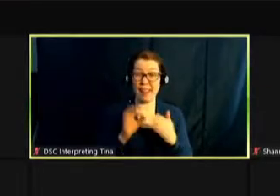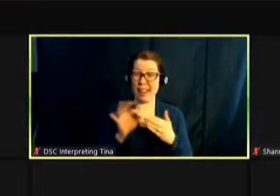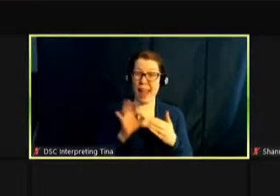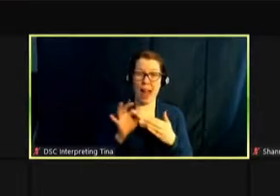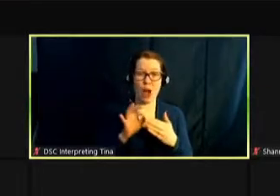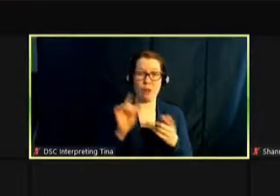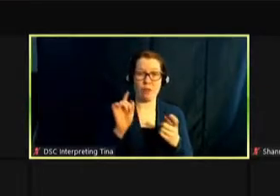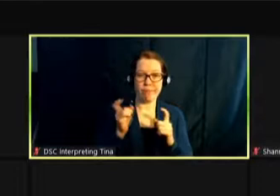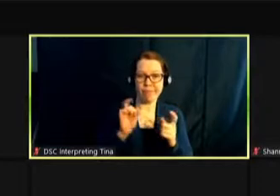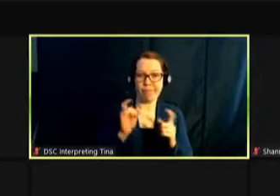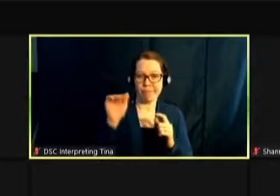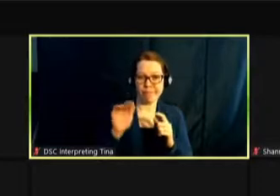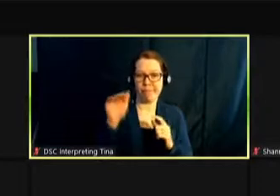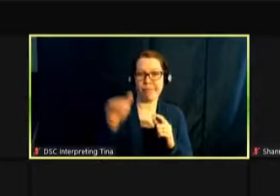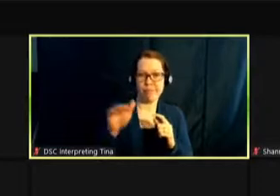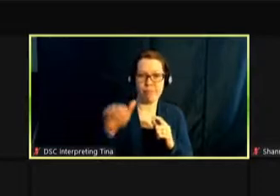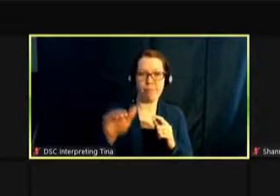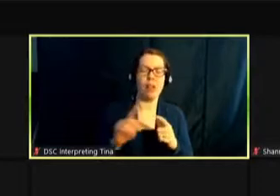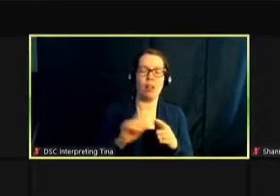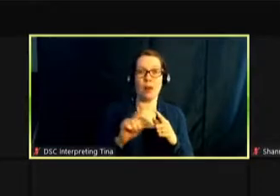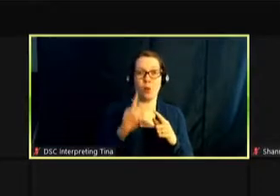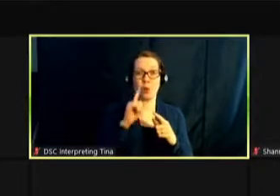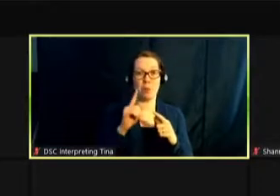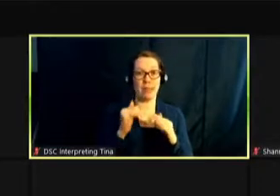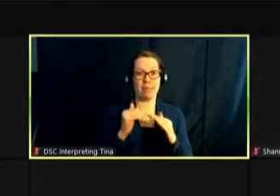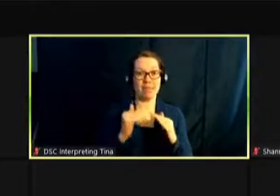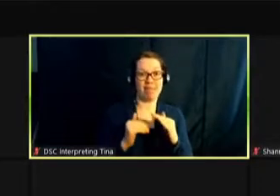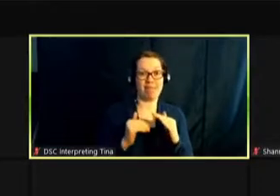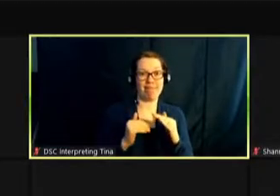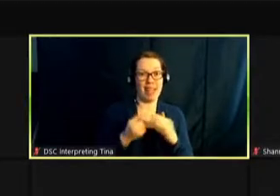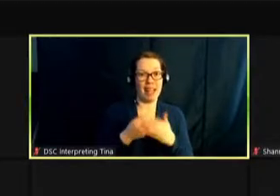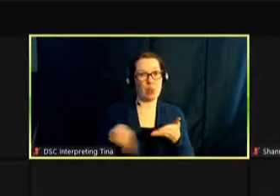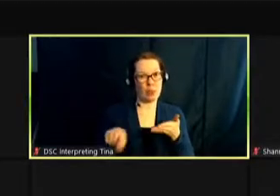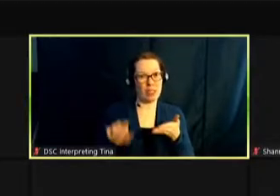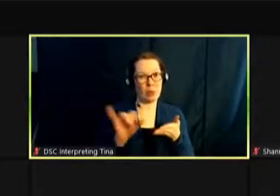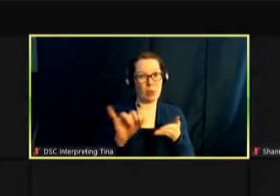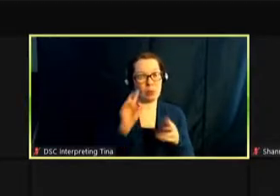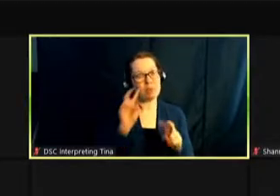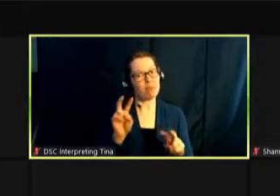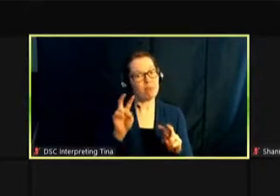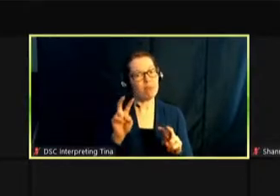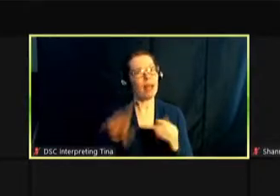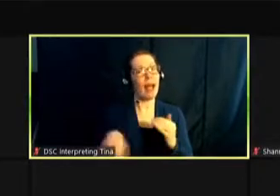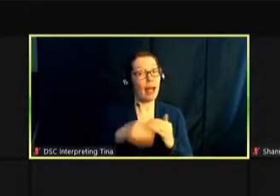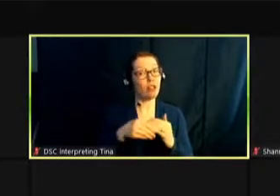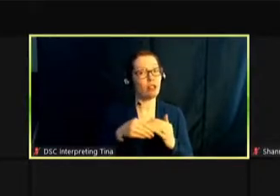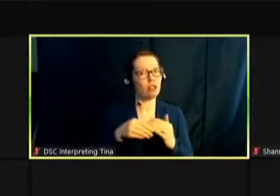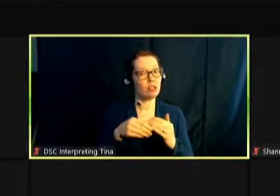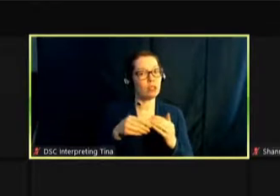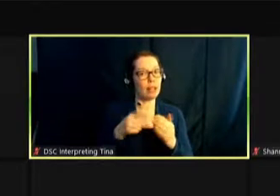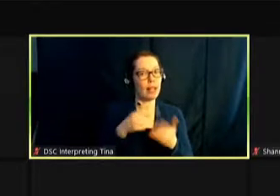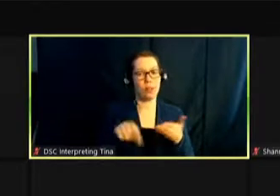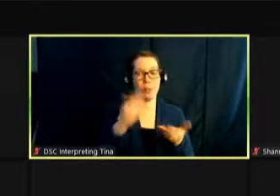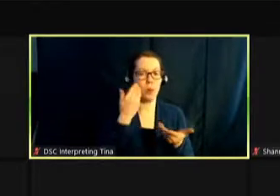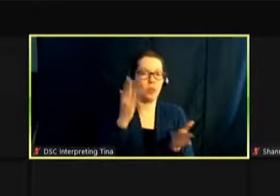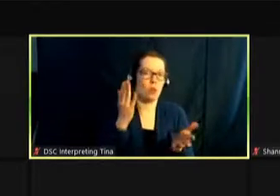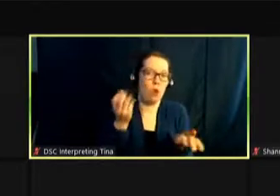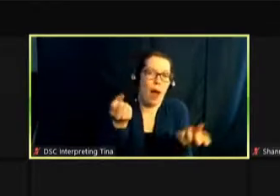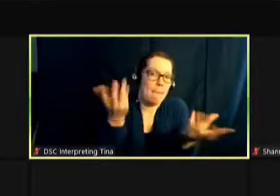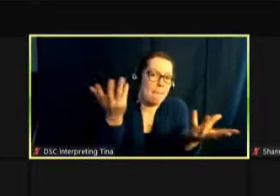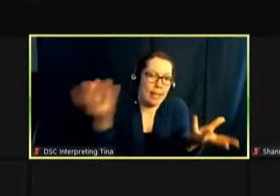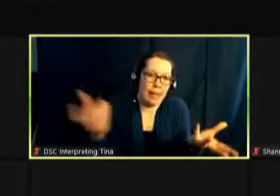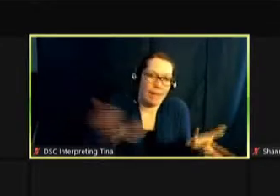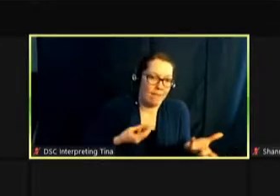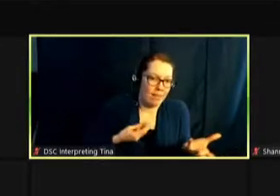are always changing, but we're going to be a little short next week. And we're anticipating we will get additional doses next week, but again, we don't know how many.